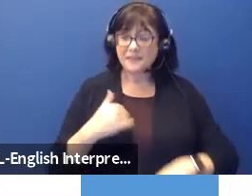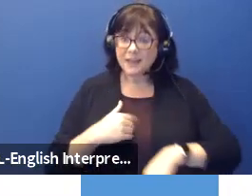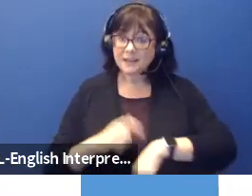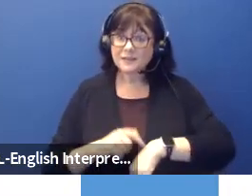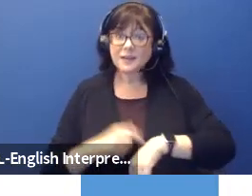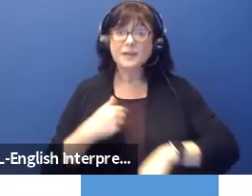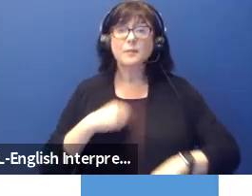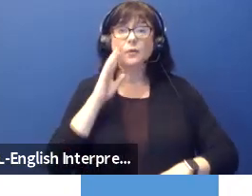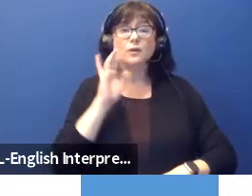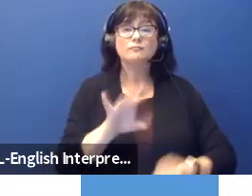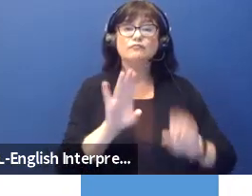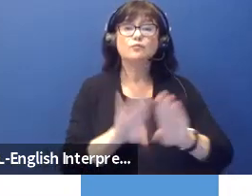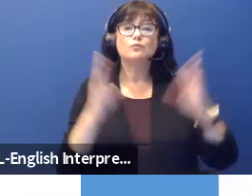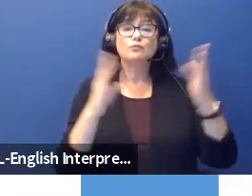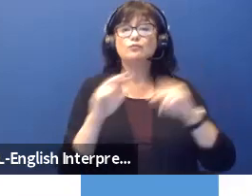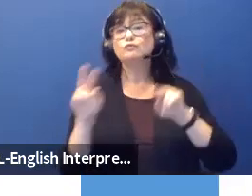quick look at them.